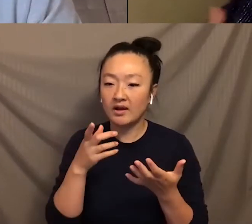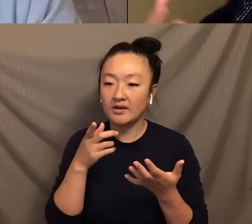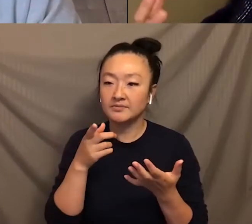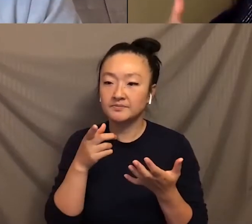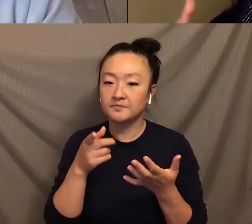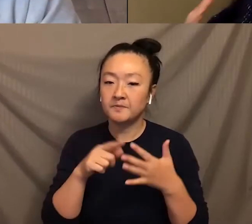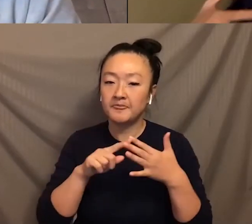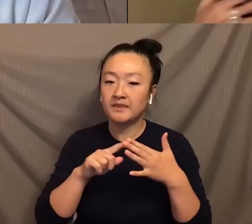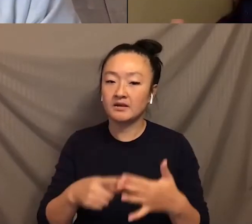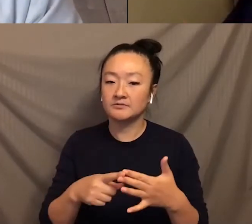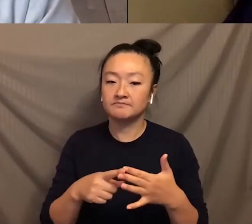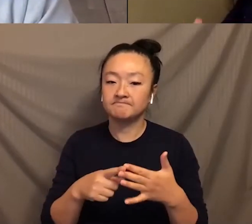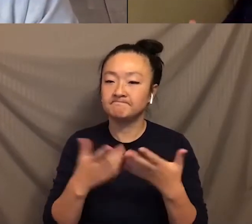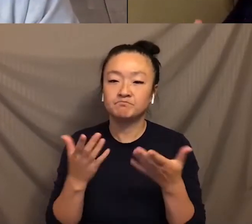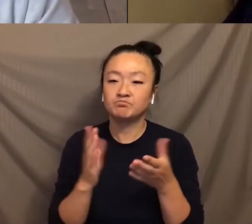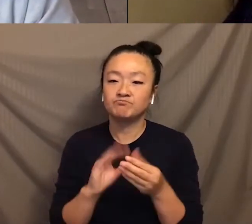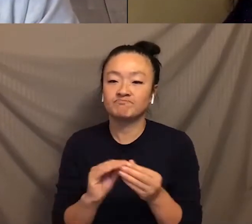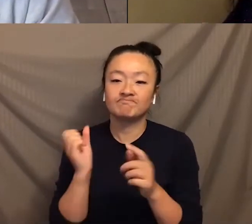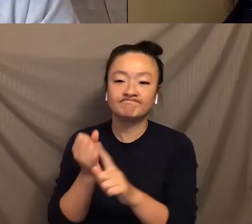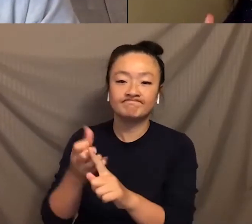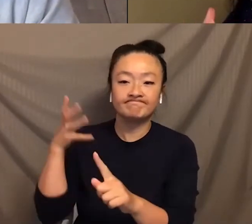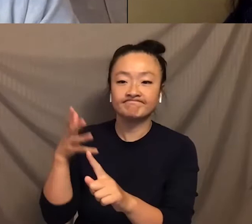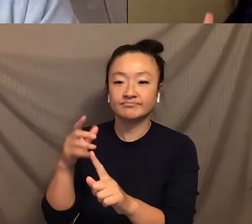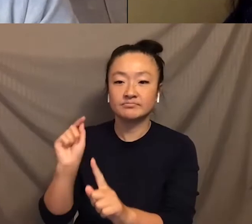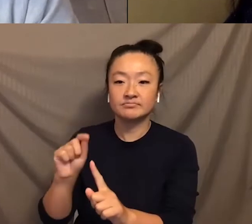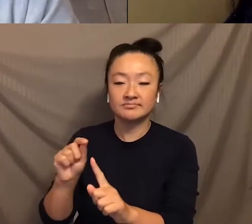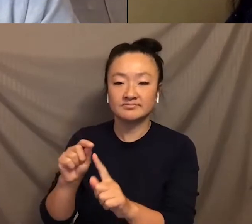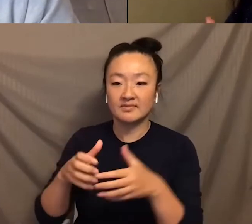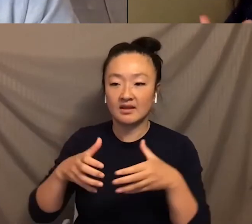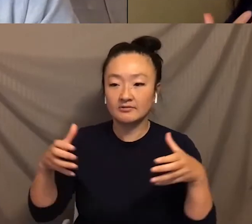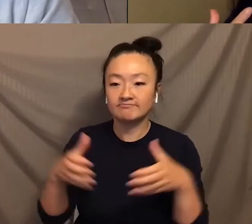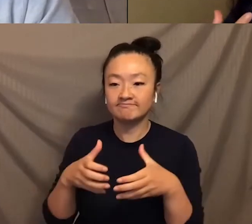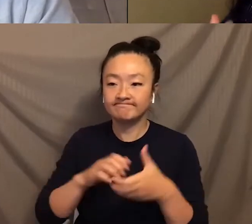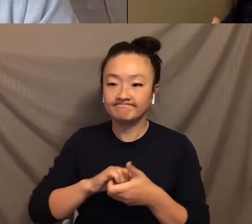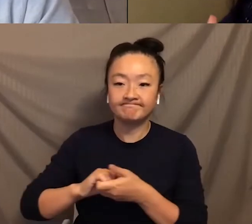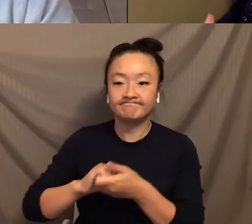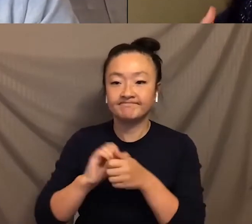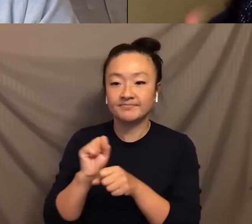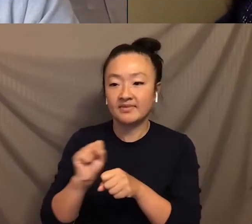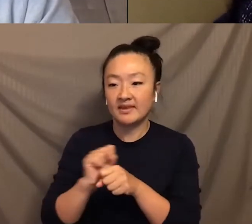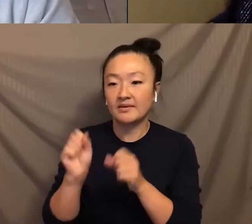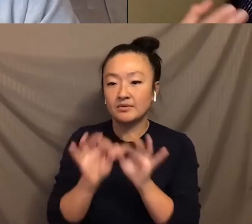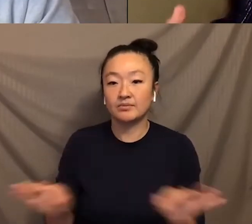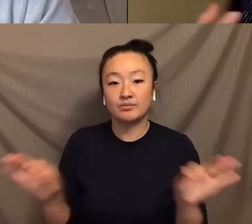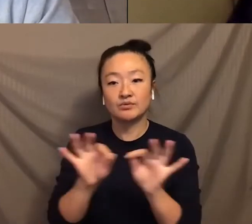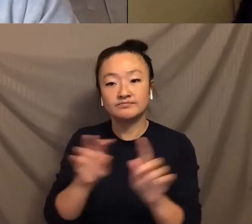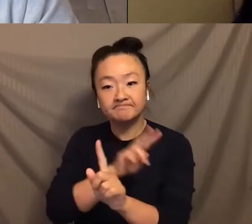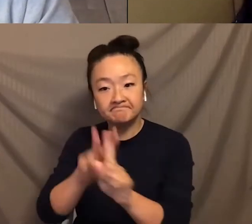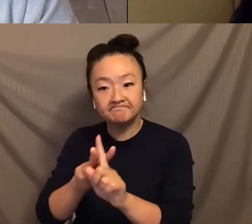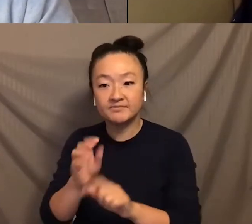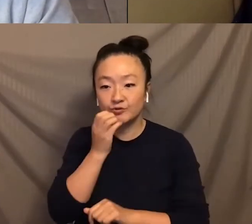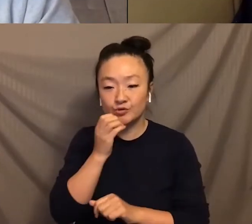to begin by just talking more about this concept of collective labor and its importance to food and to your